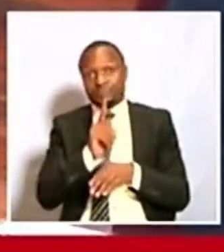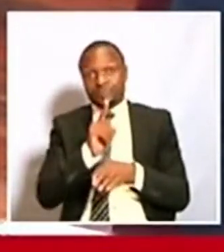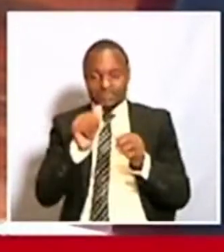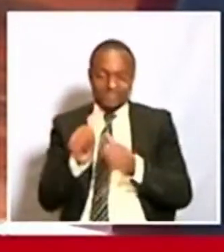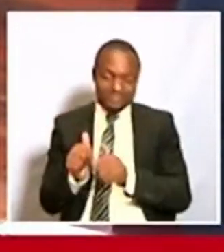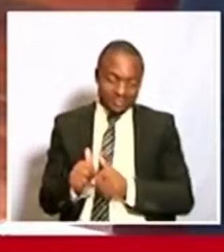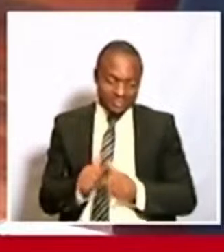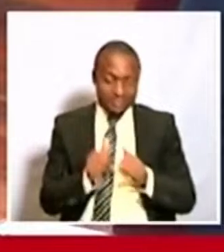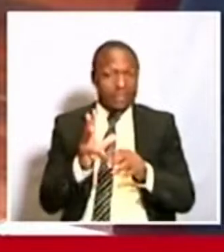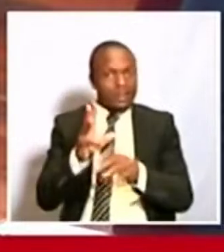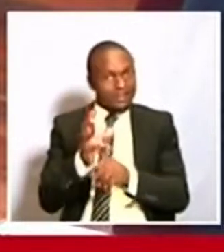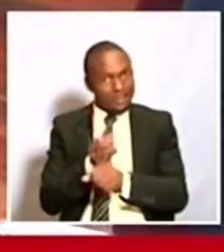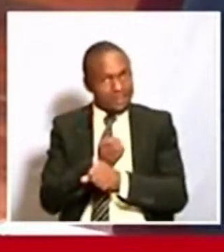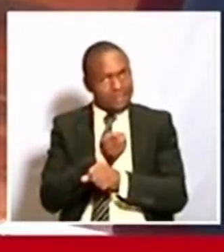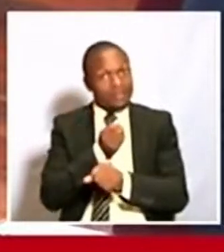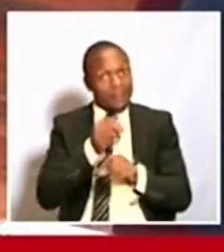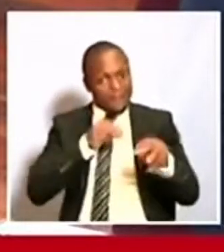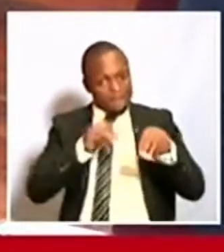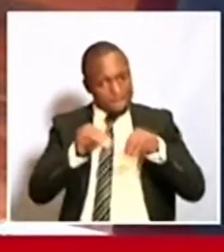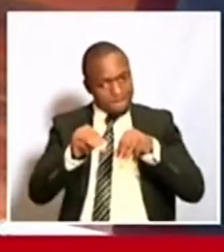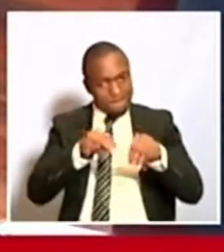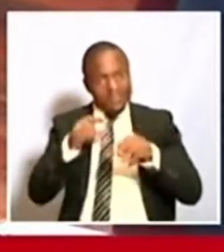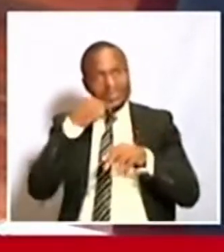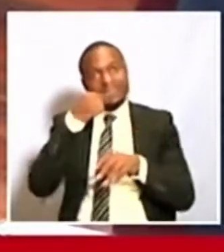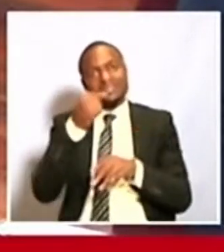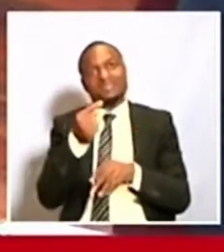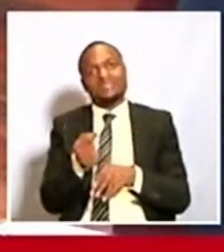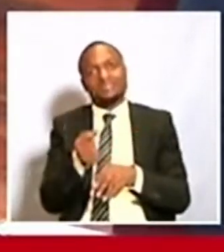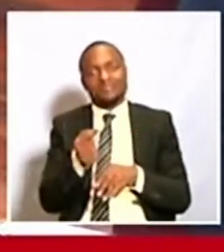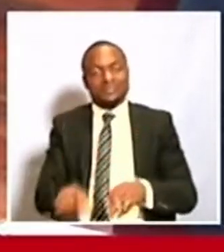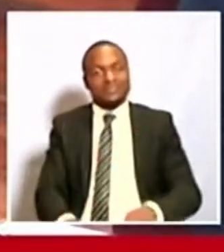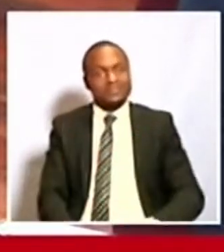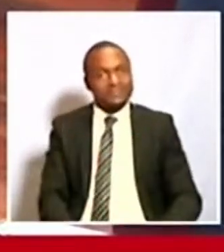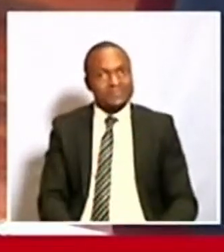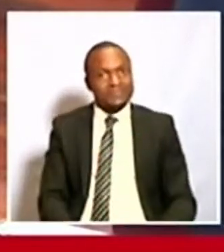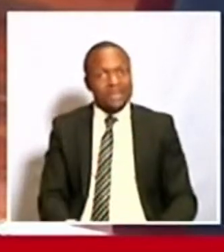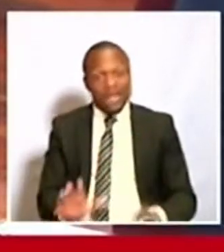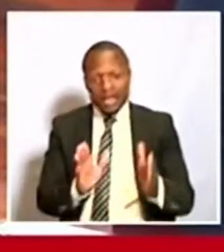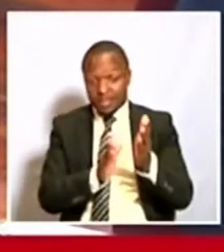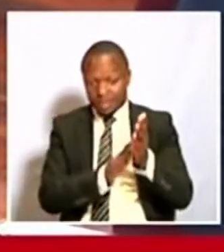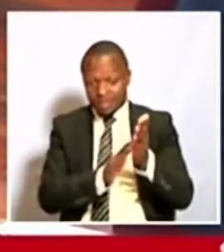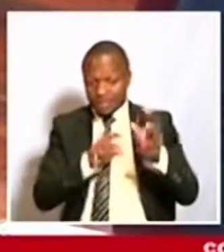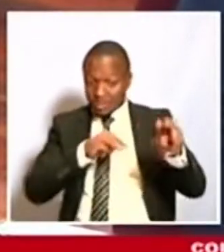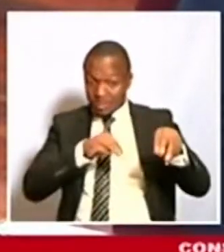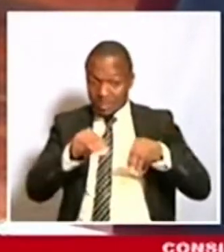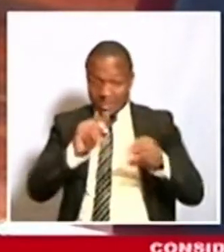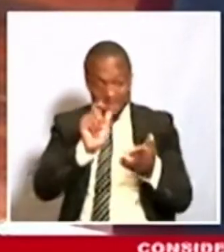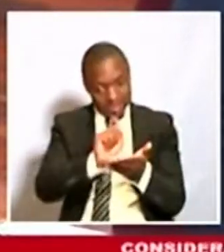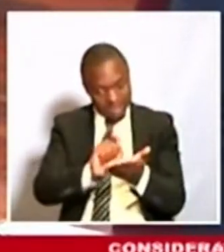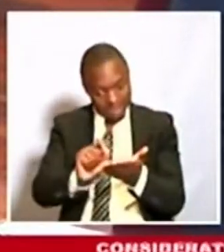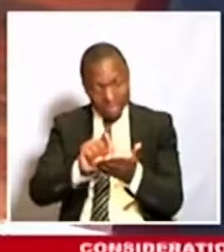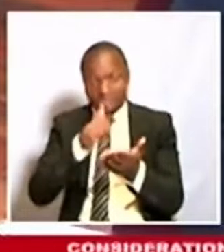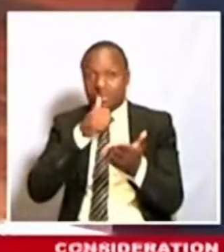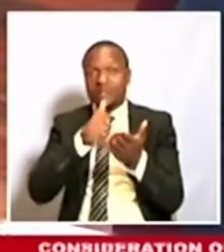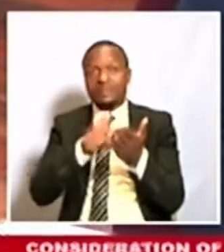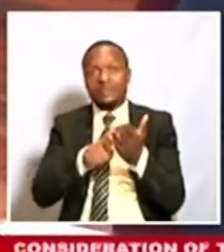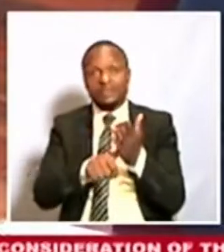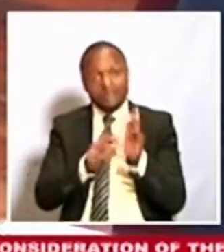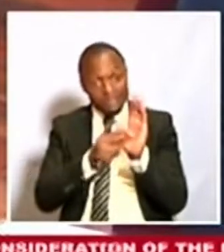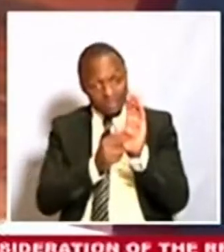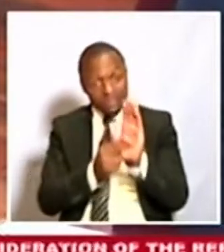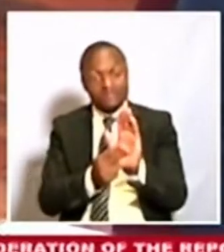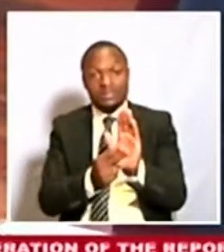Action taken, Chair, is that management wishes to state that the school management has written a letter confirming that the